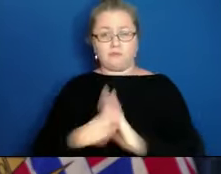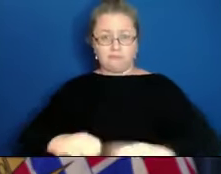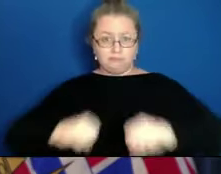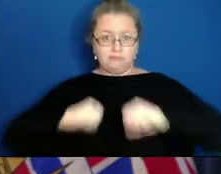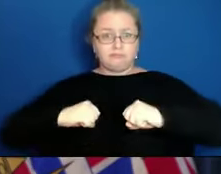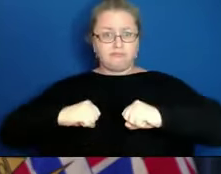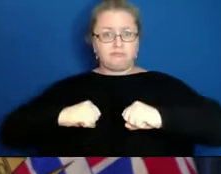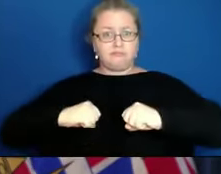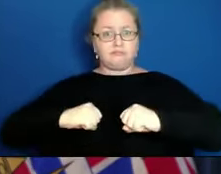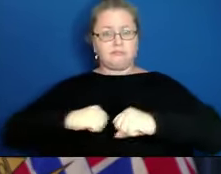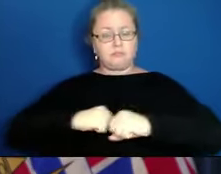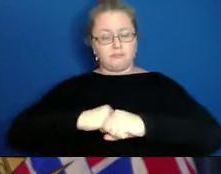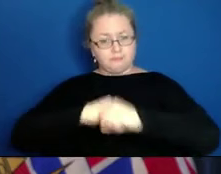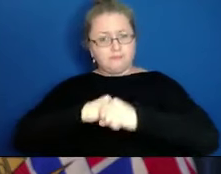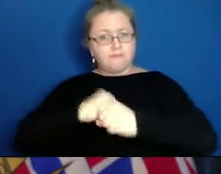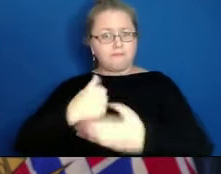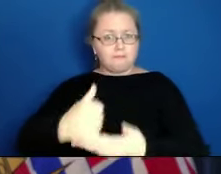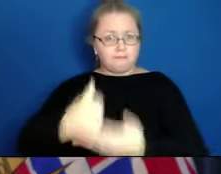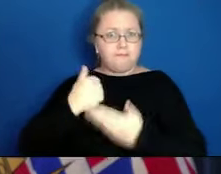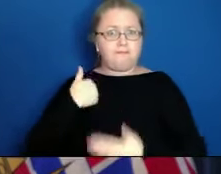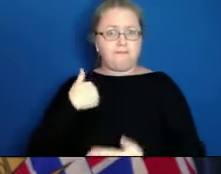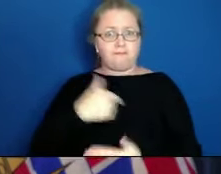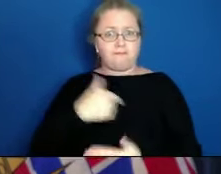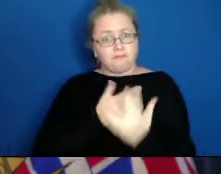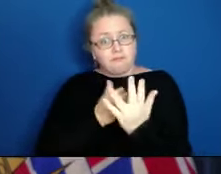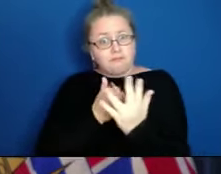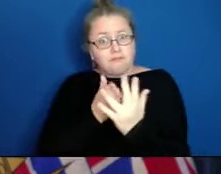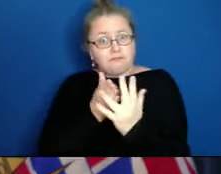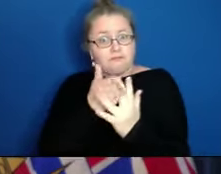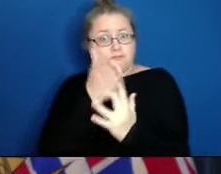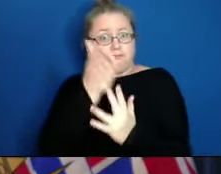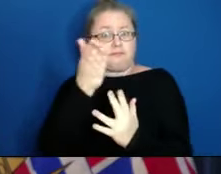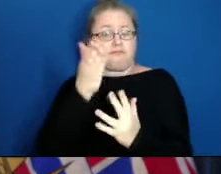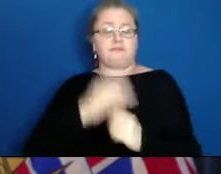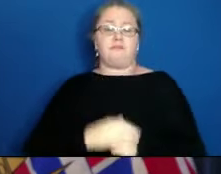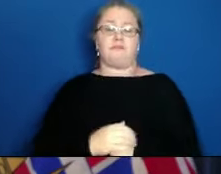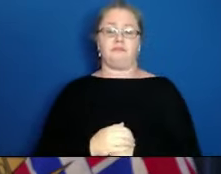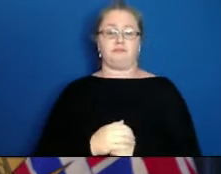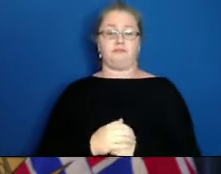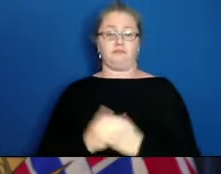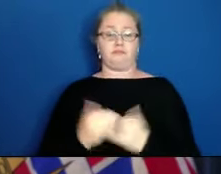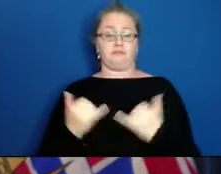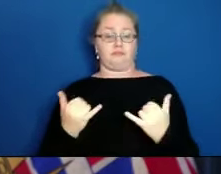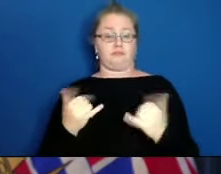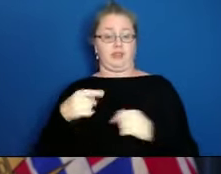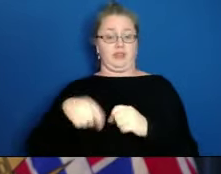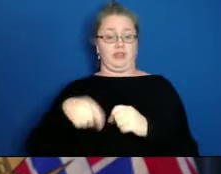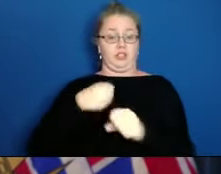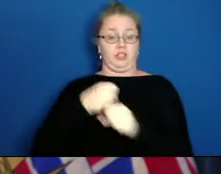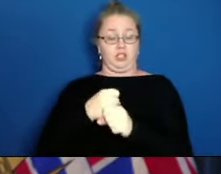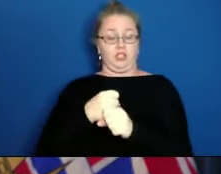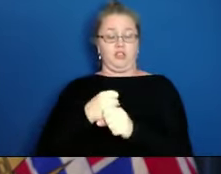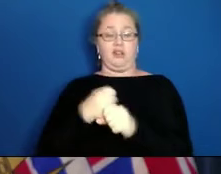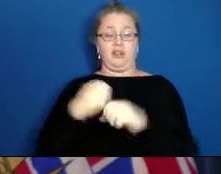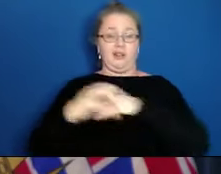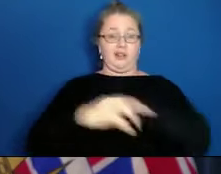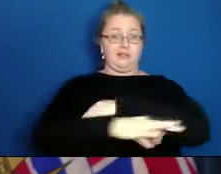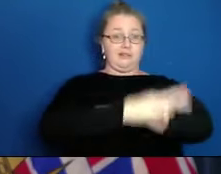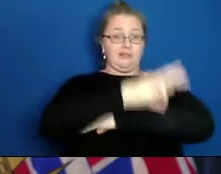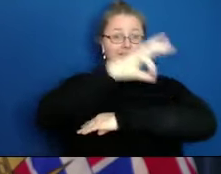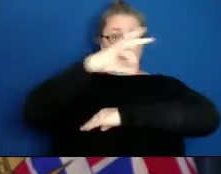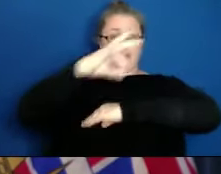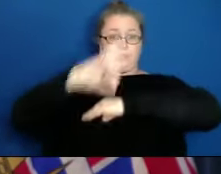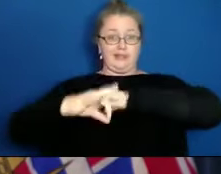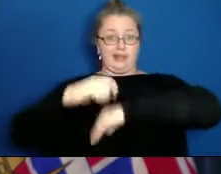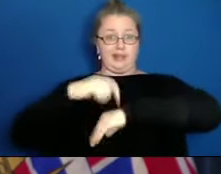and to help all of us get through this. As we approach the darkest days of this year, there is light